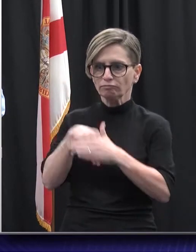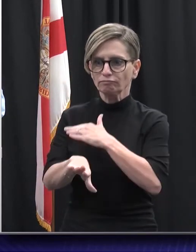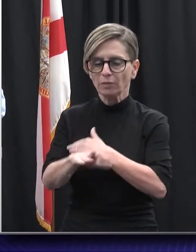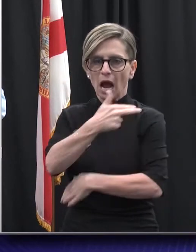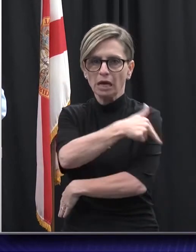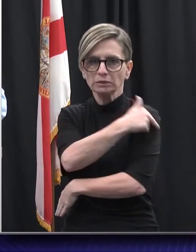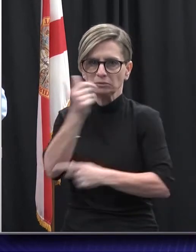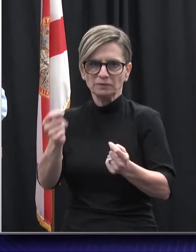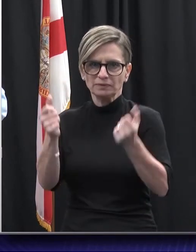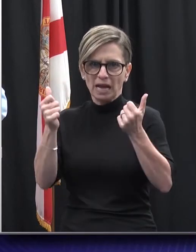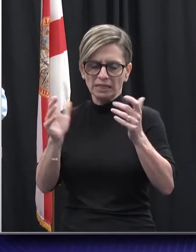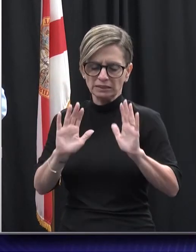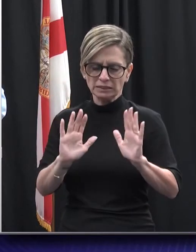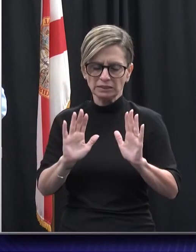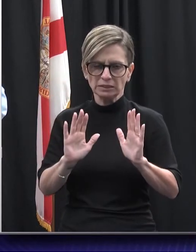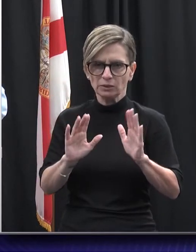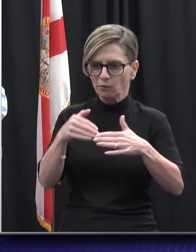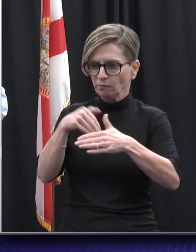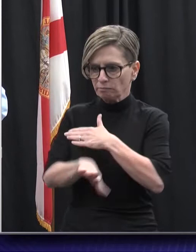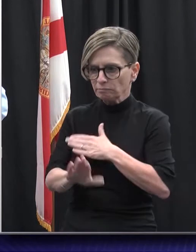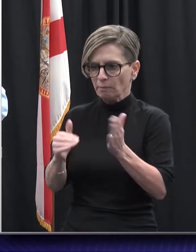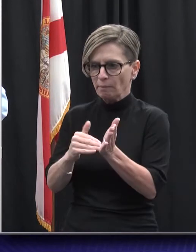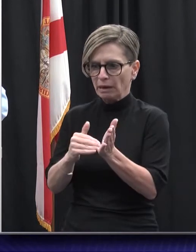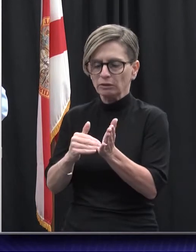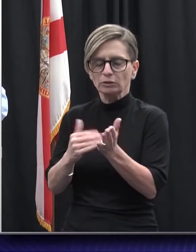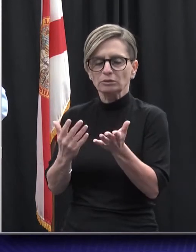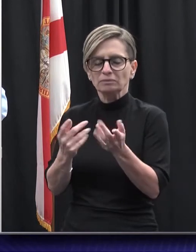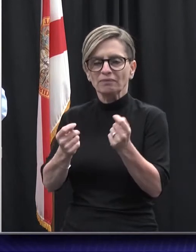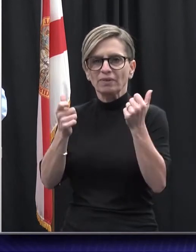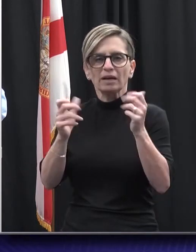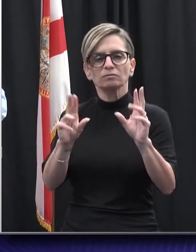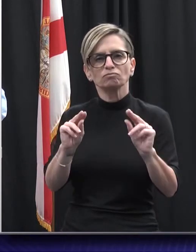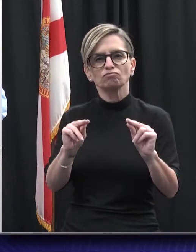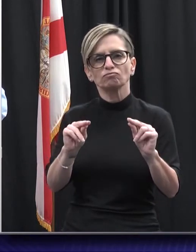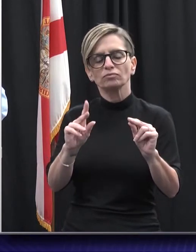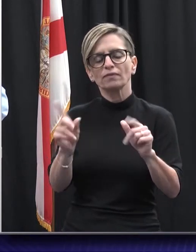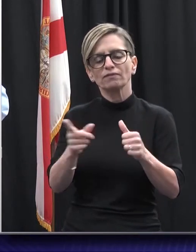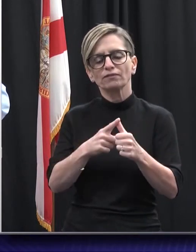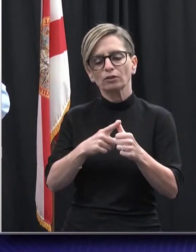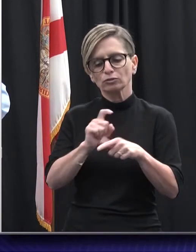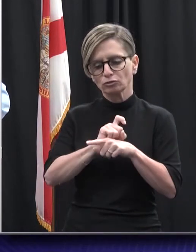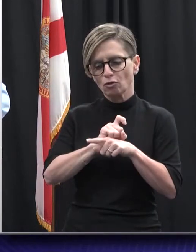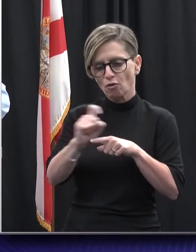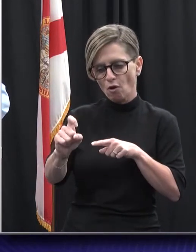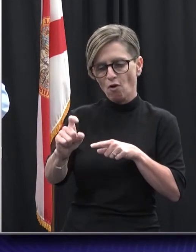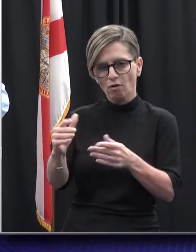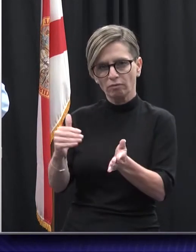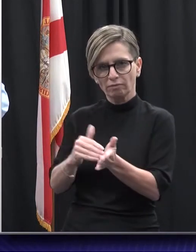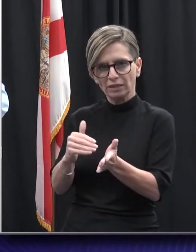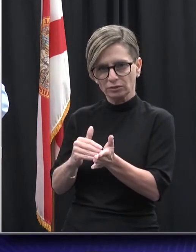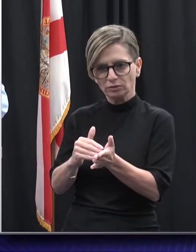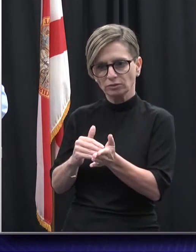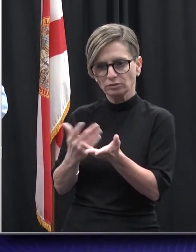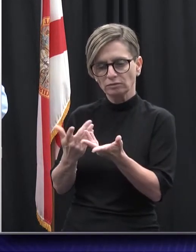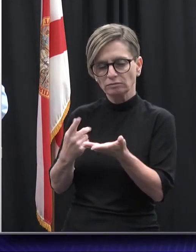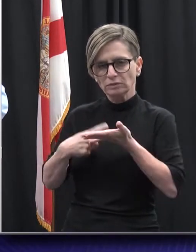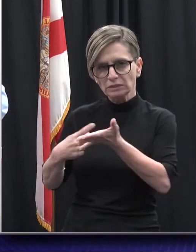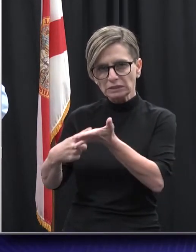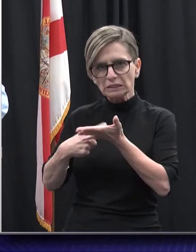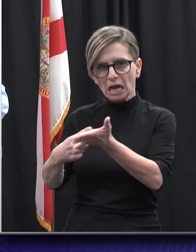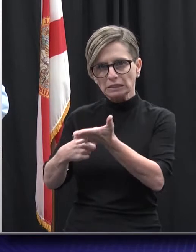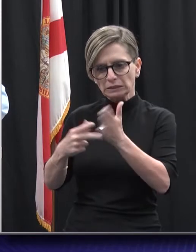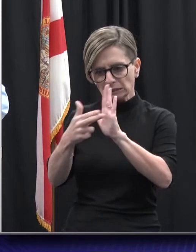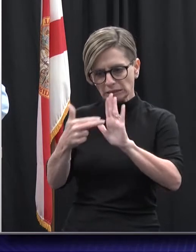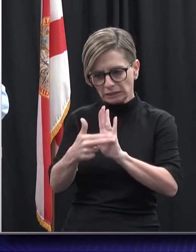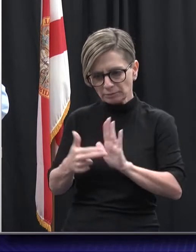medical provider. Call them and let them help you manage your own symptoms. Don't